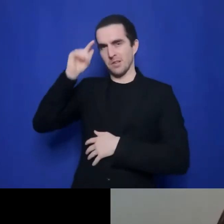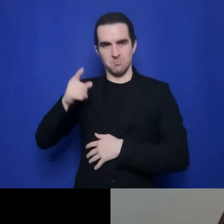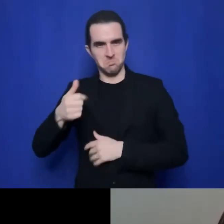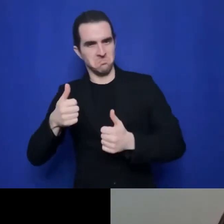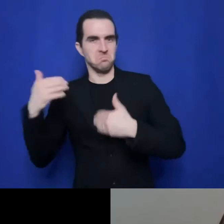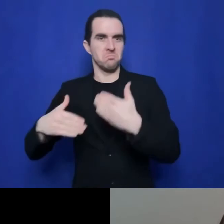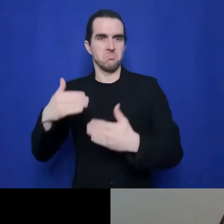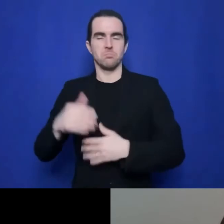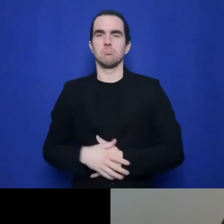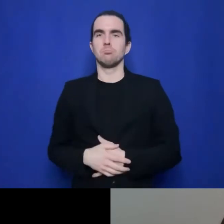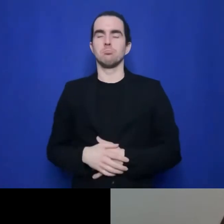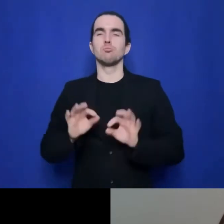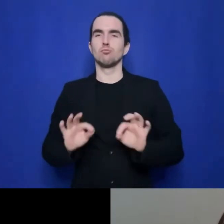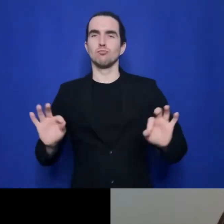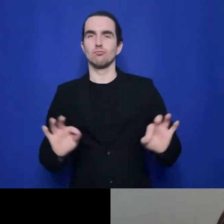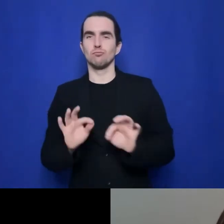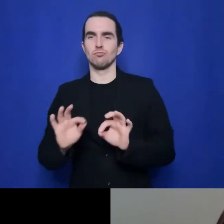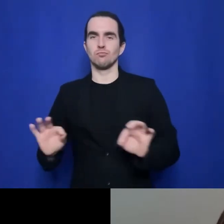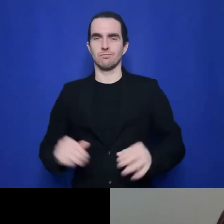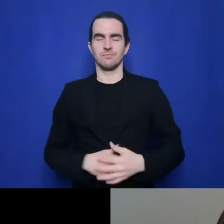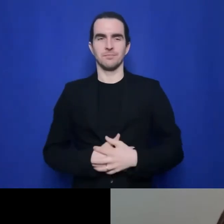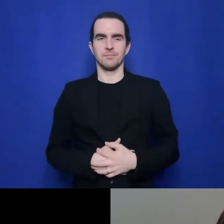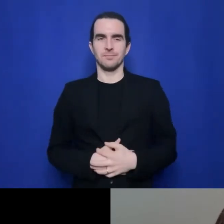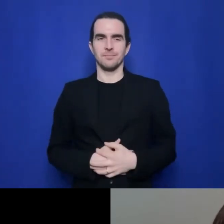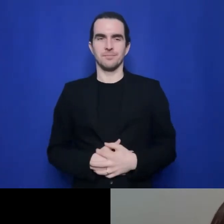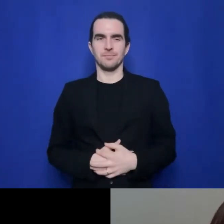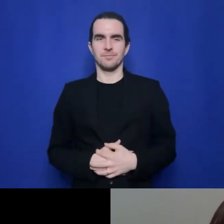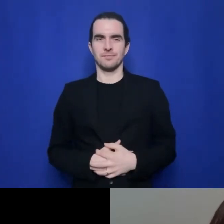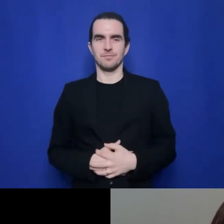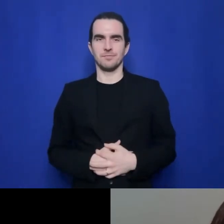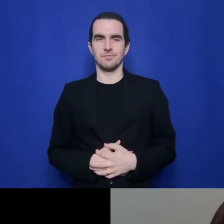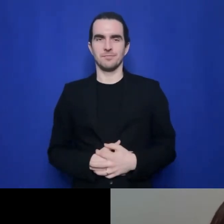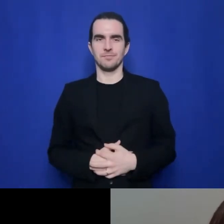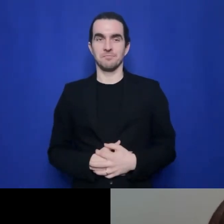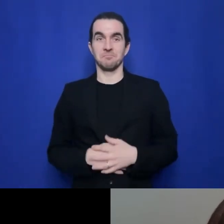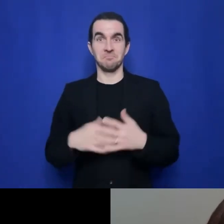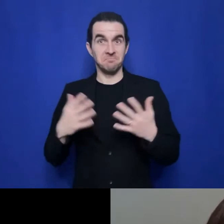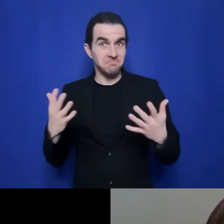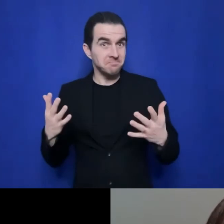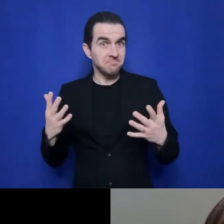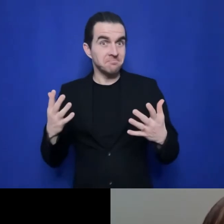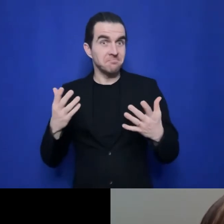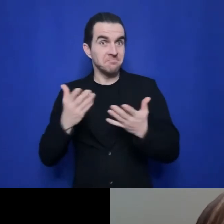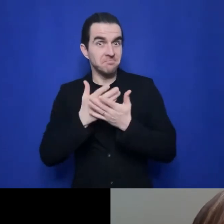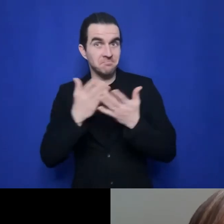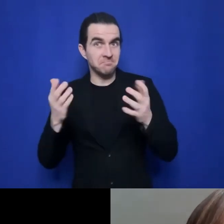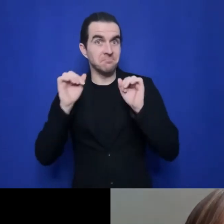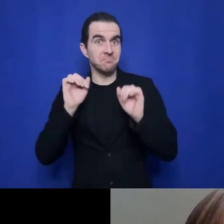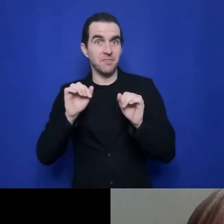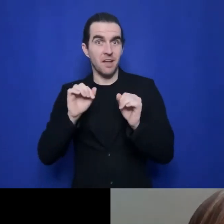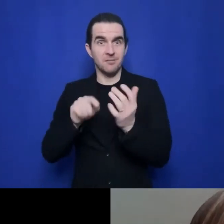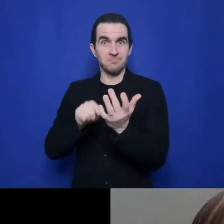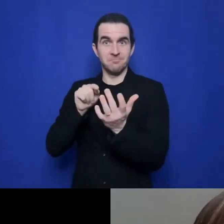We hope you download the All for Access app. That is all, the number 4, Access, and begin using it